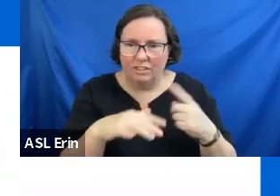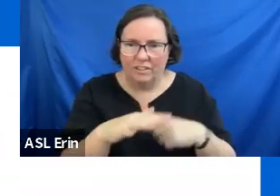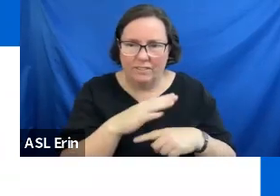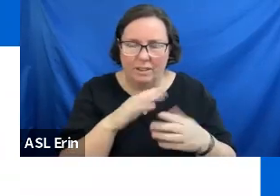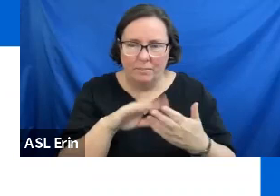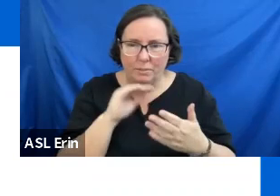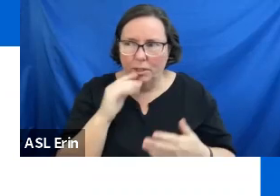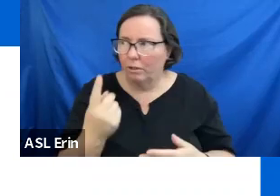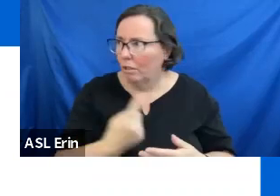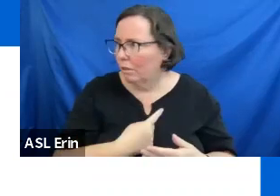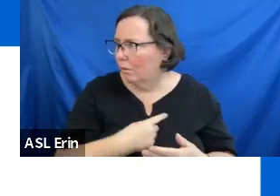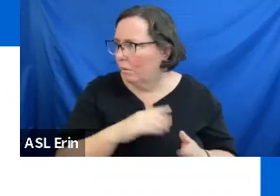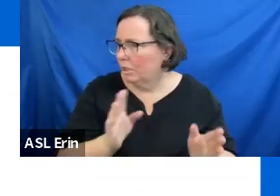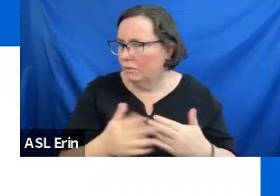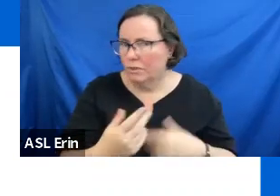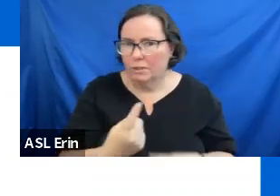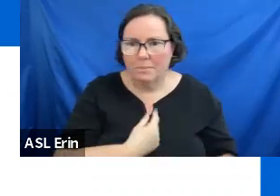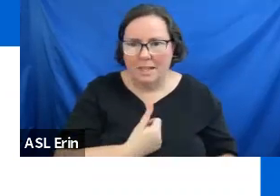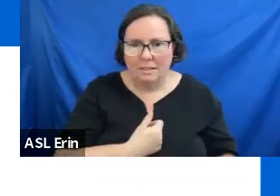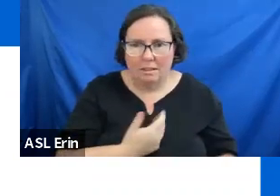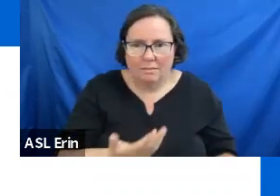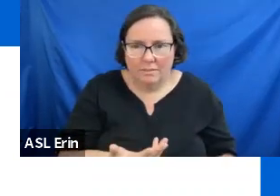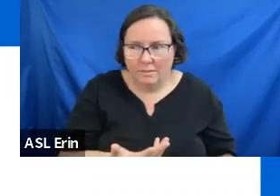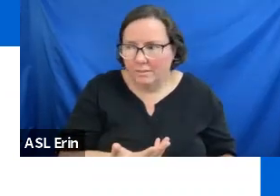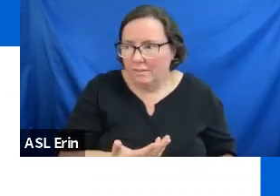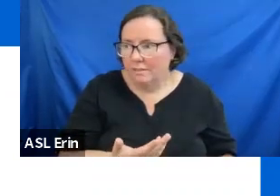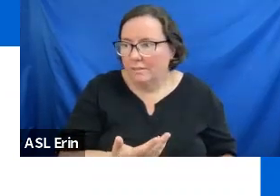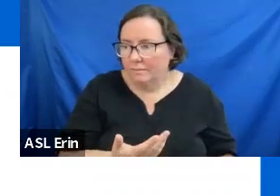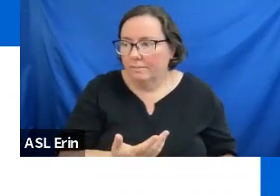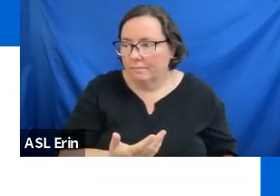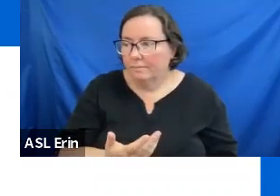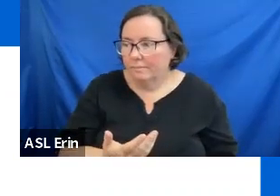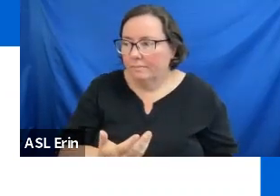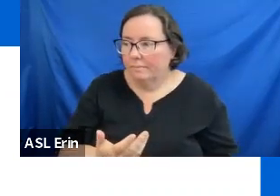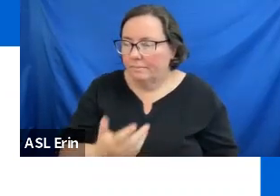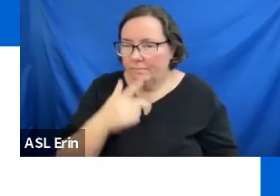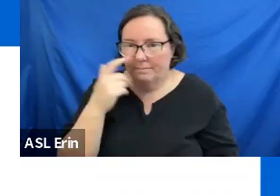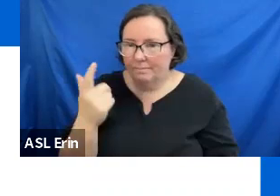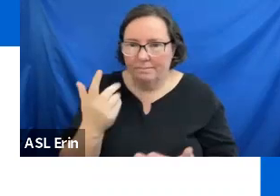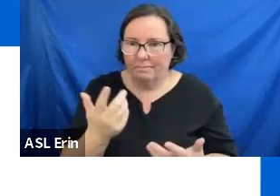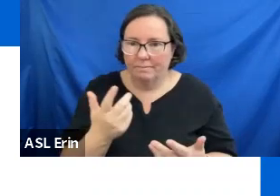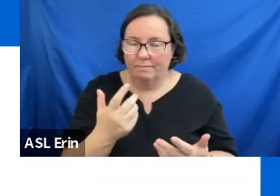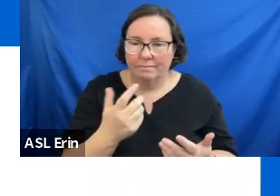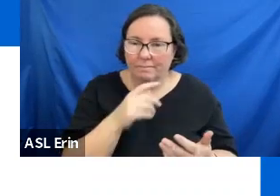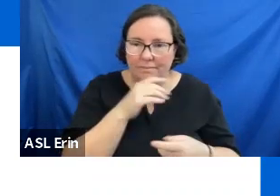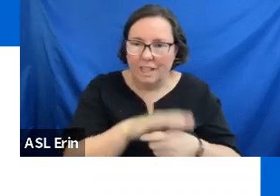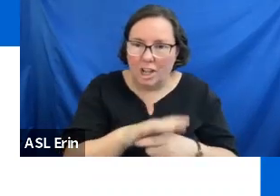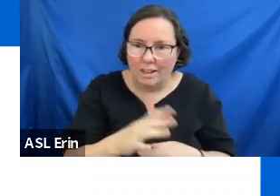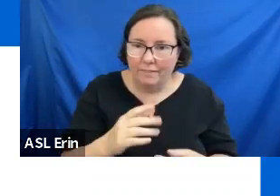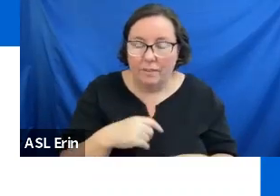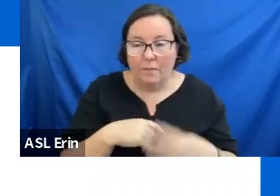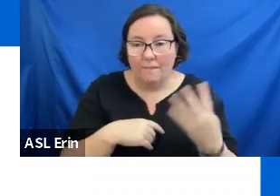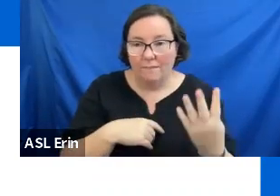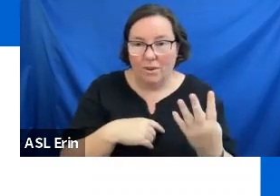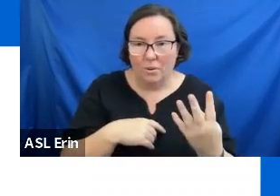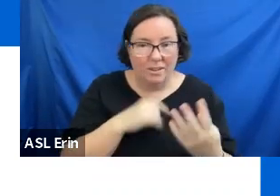learning alone in a room by themselves. nor would 4 kids probably feel